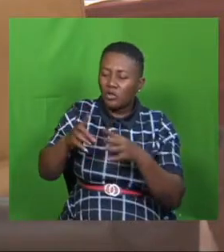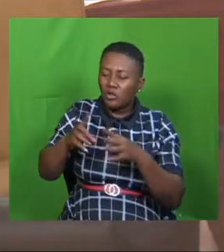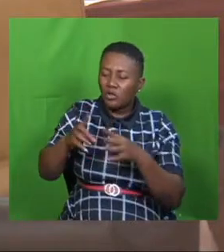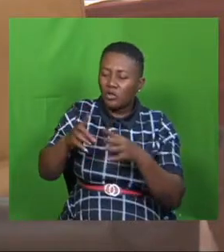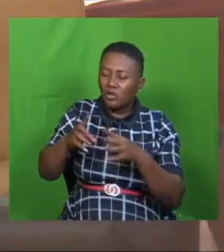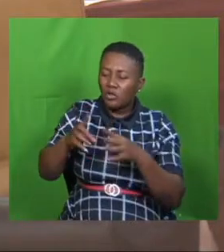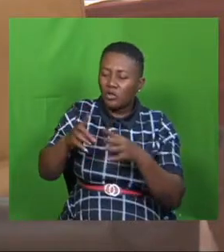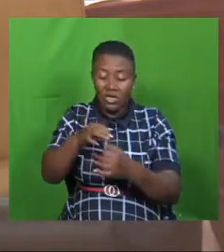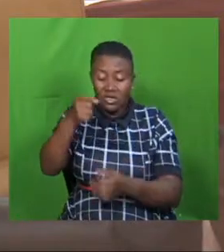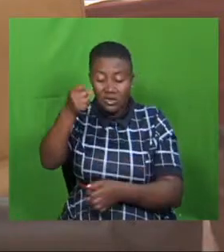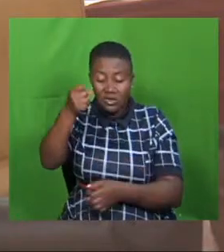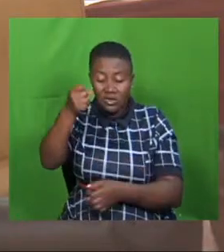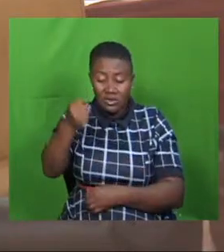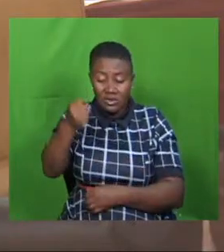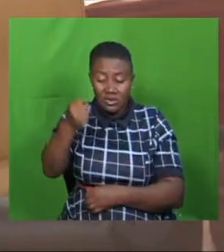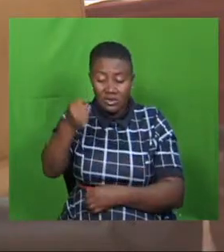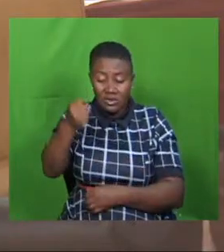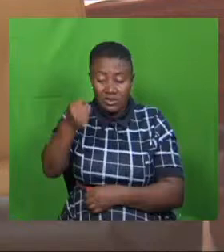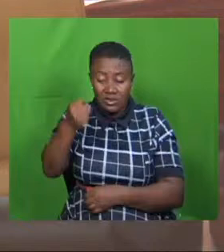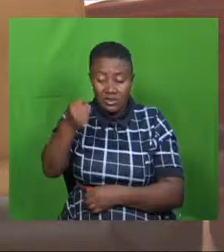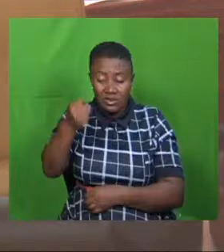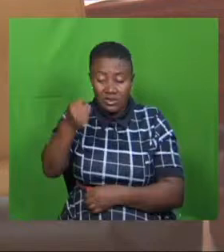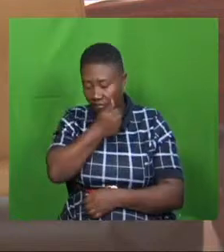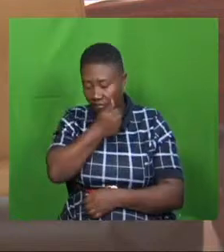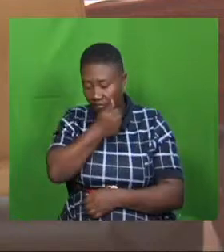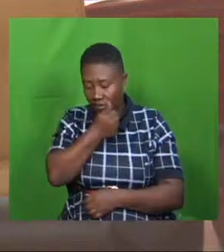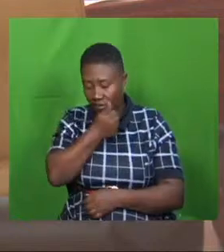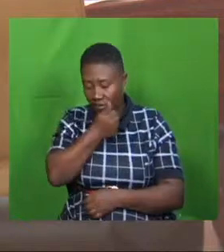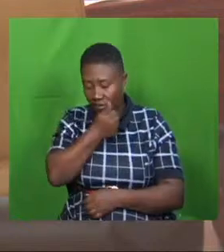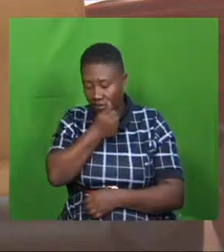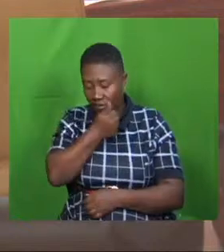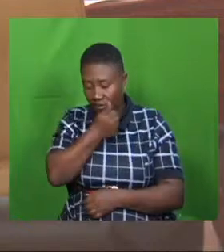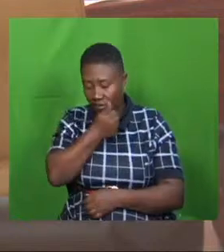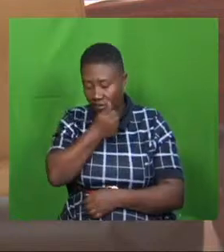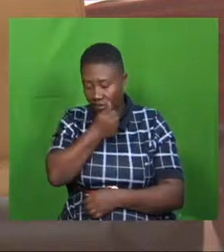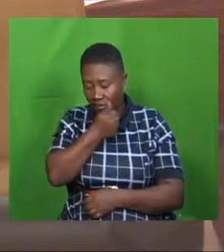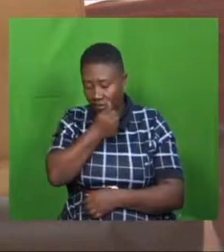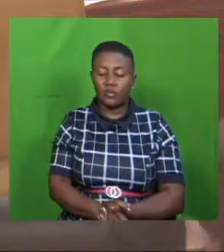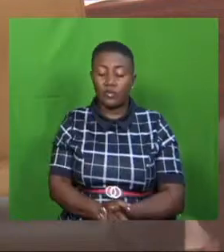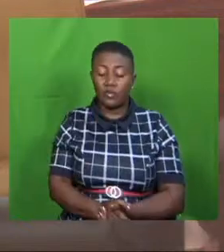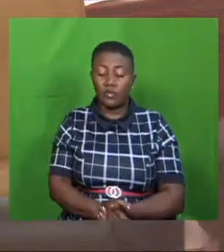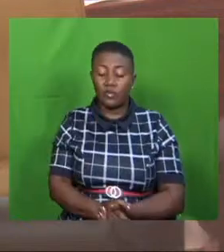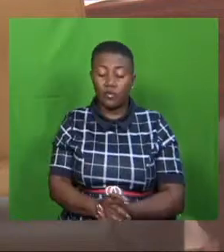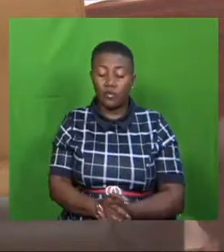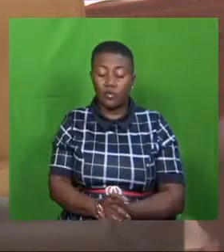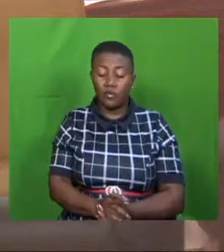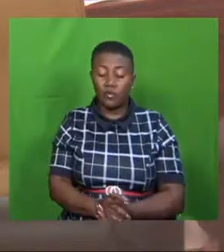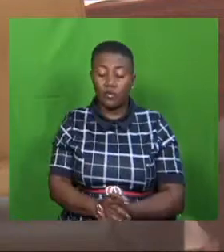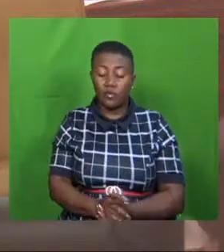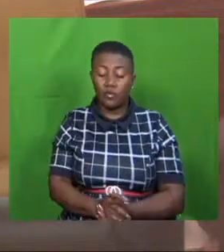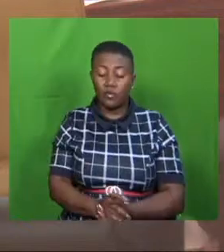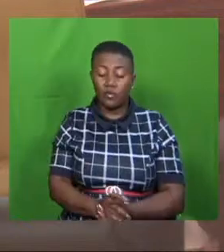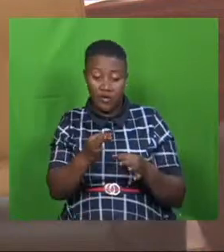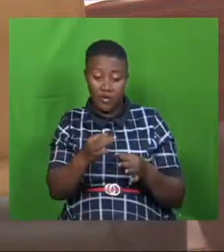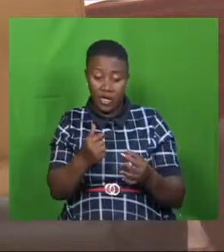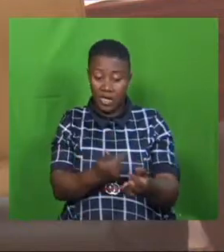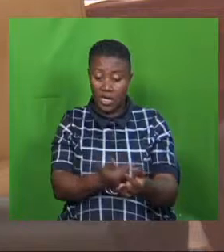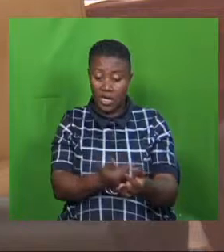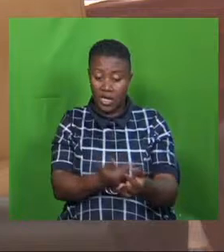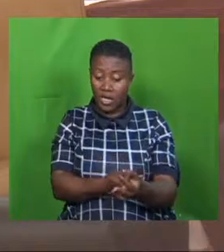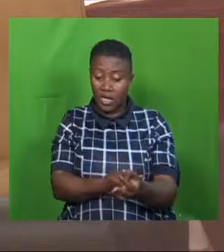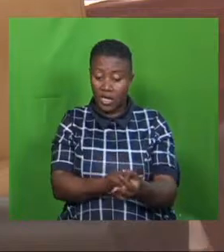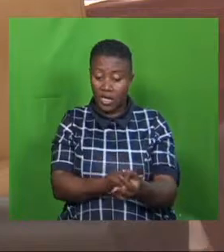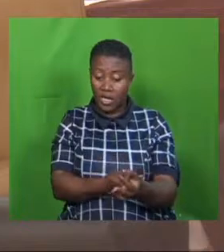and Eastern Africa. Mr. Speaker, we were told that if Ghana is to join